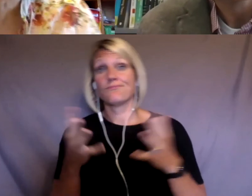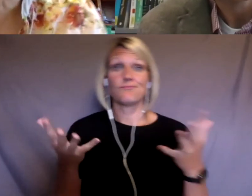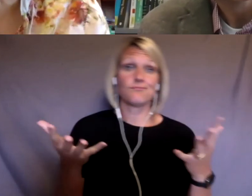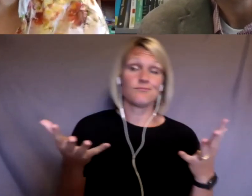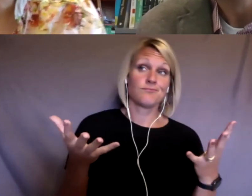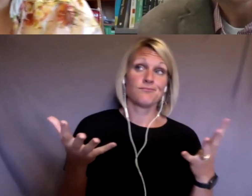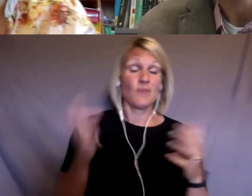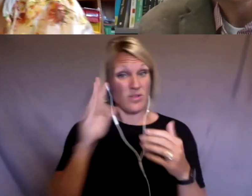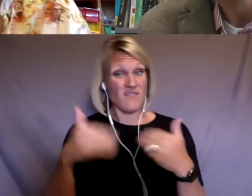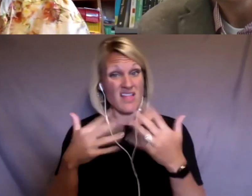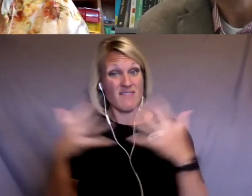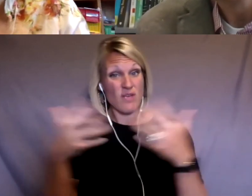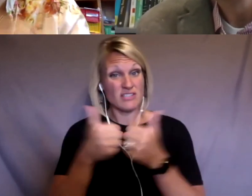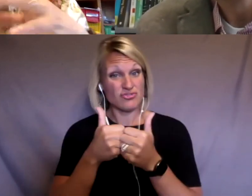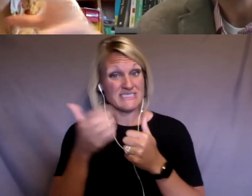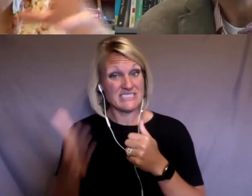crashes?